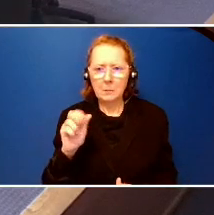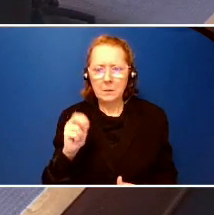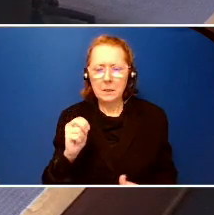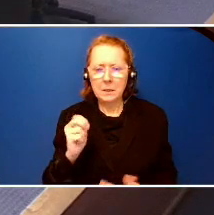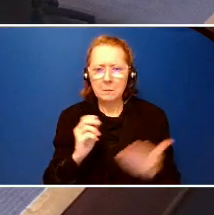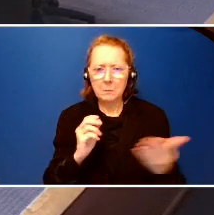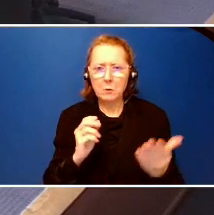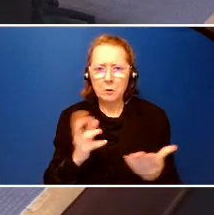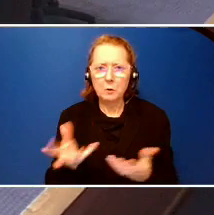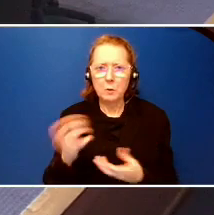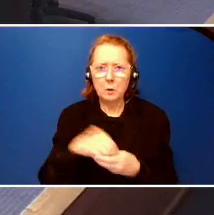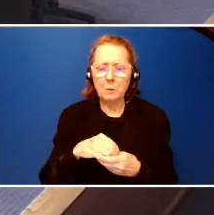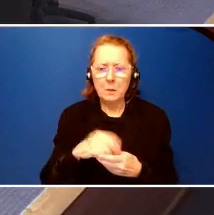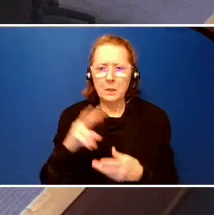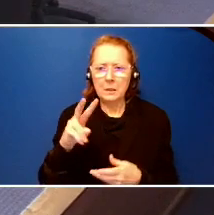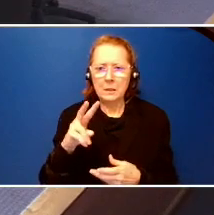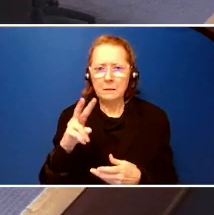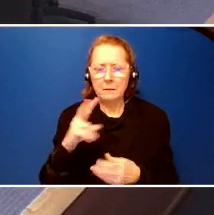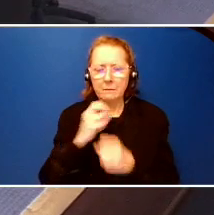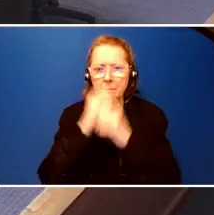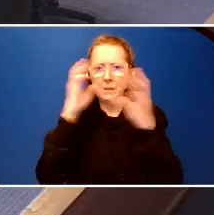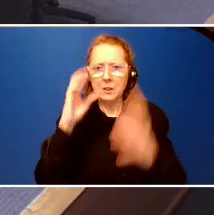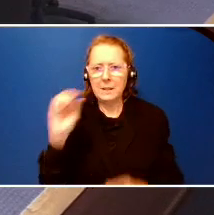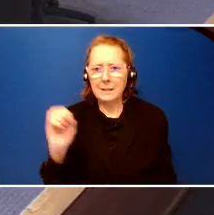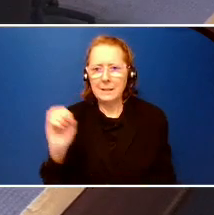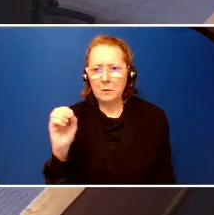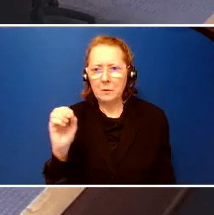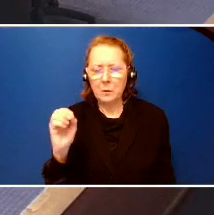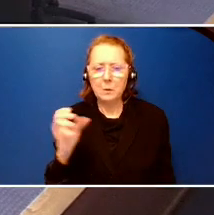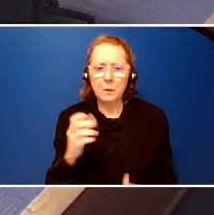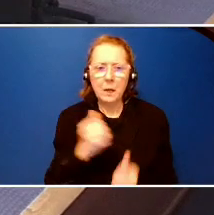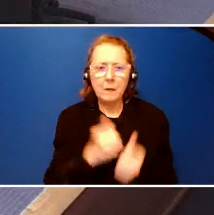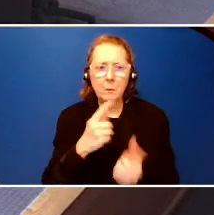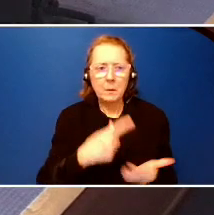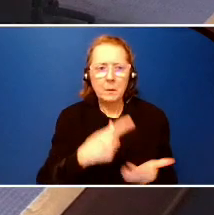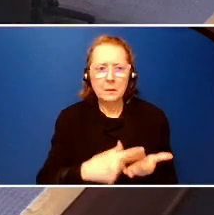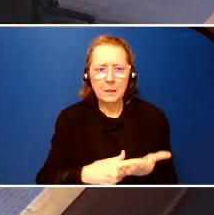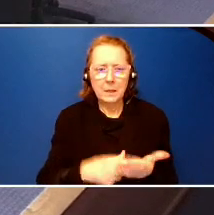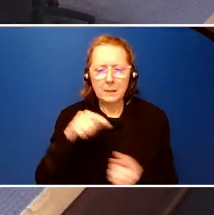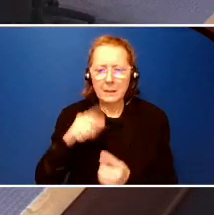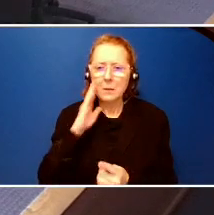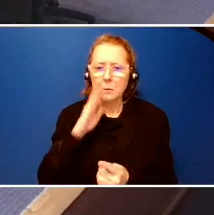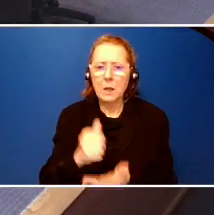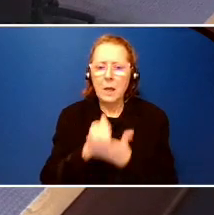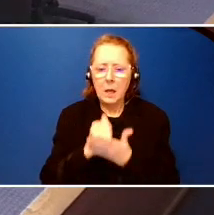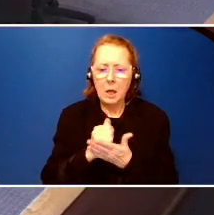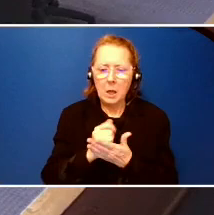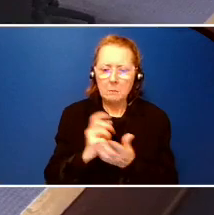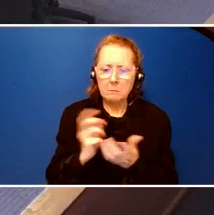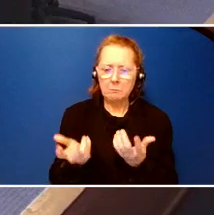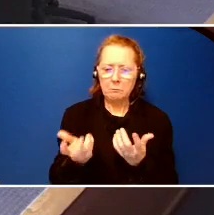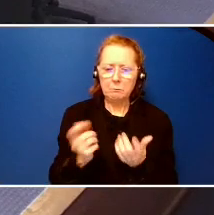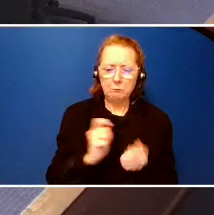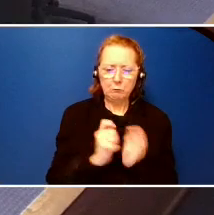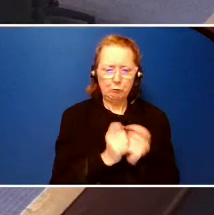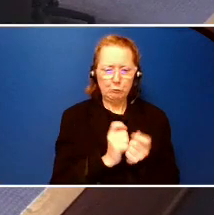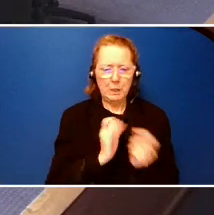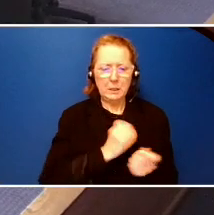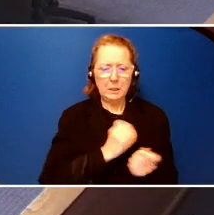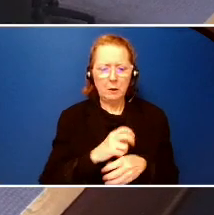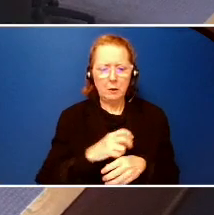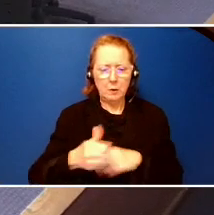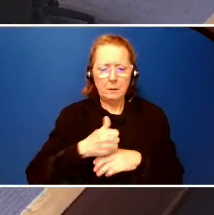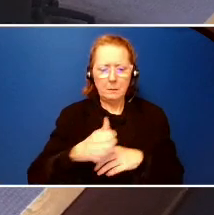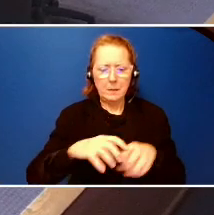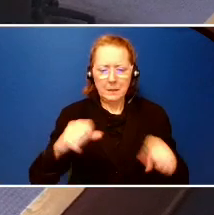Zero, because it's an element, as everyone has discussed, that will really help mold our transportation systems through the planning process as